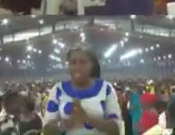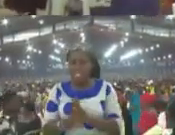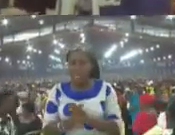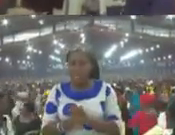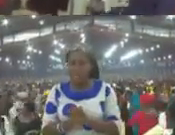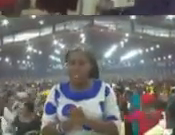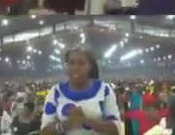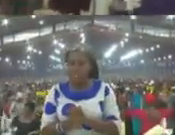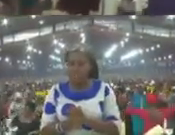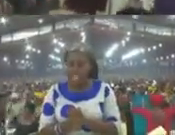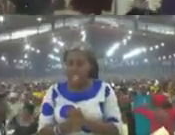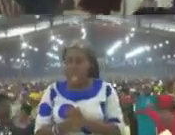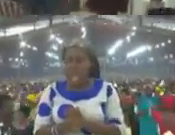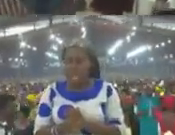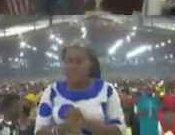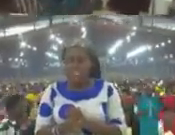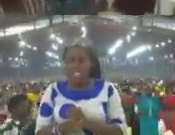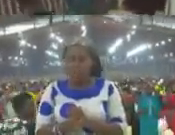tonight.